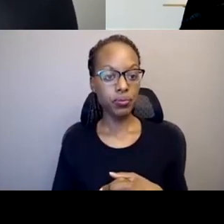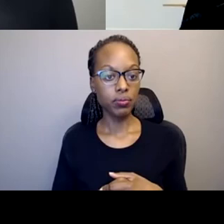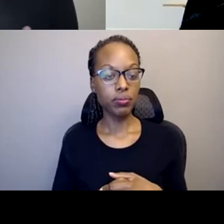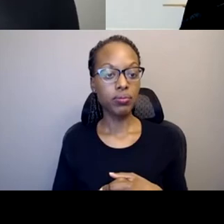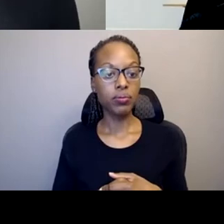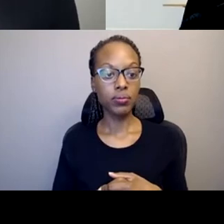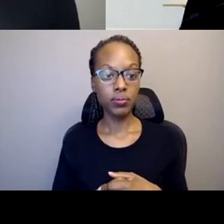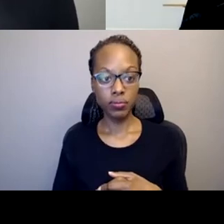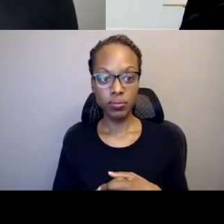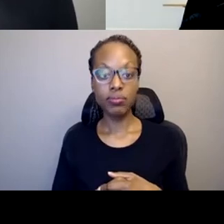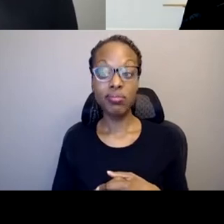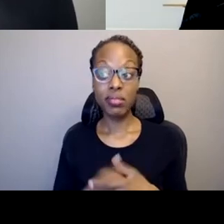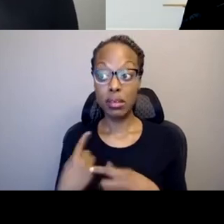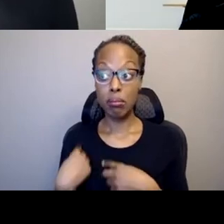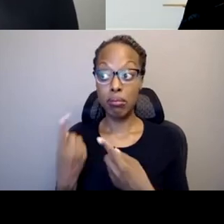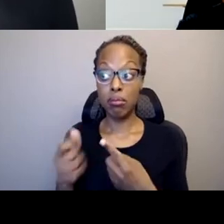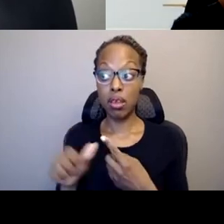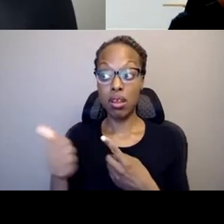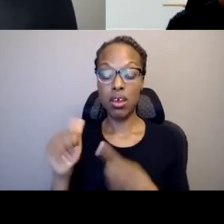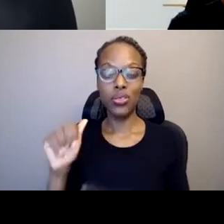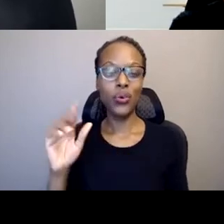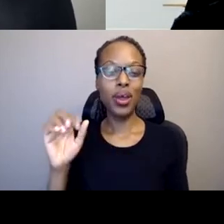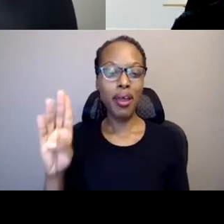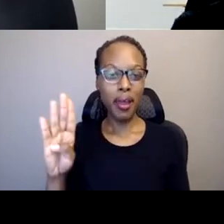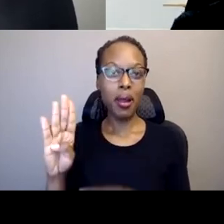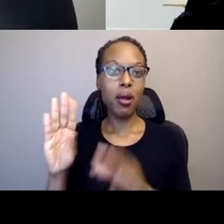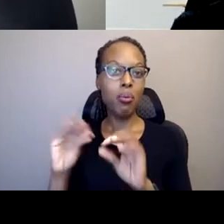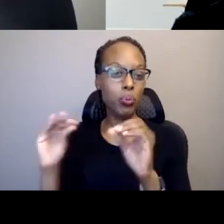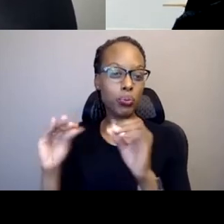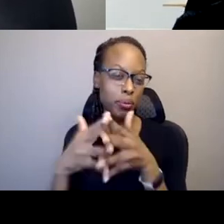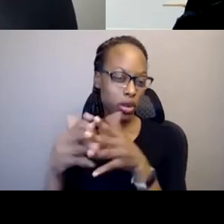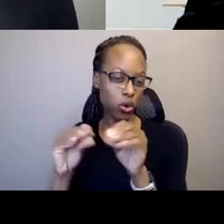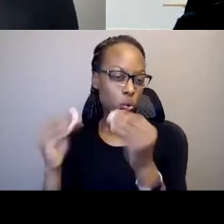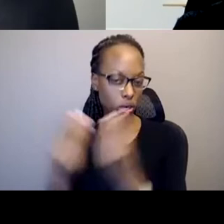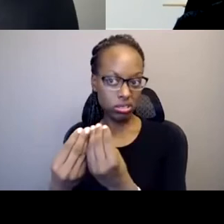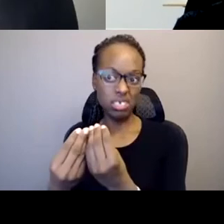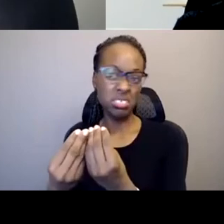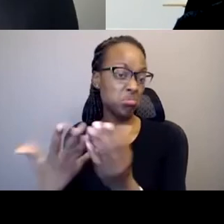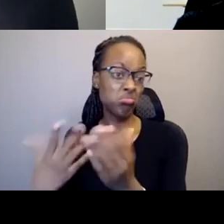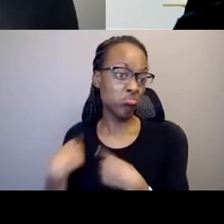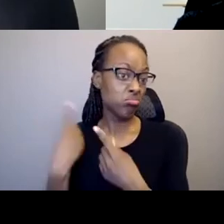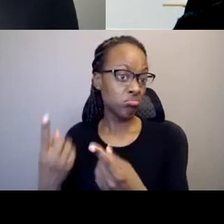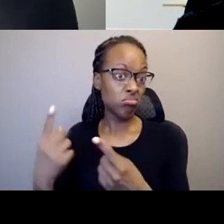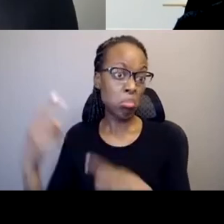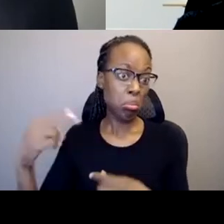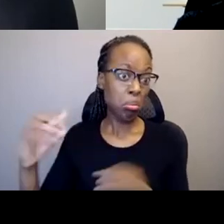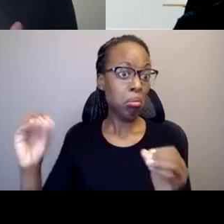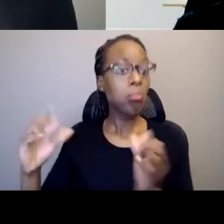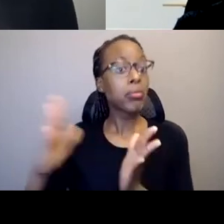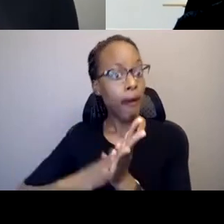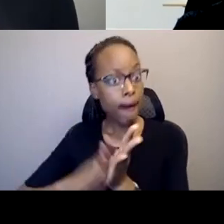feedback and congratulations from other Arab organizations, Arab American organizations. And I think what this means for us also is that there's